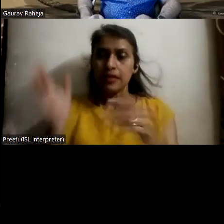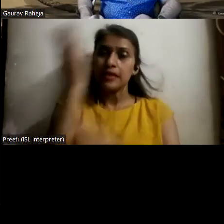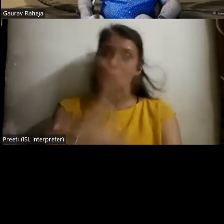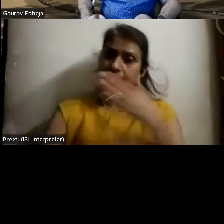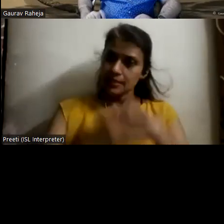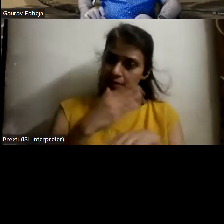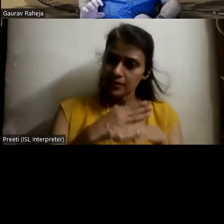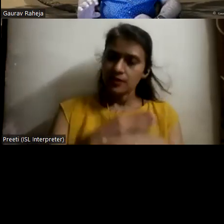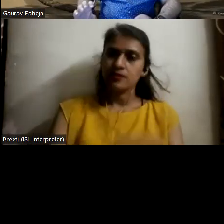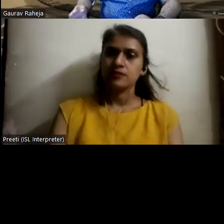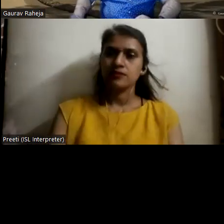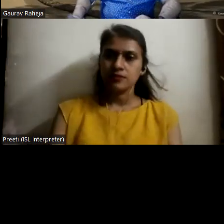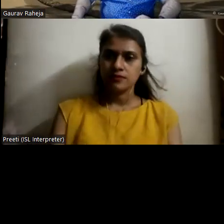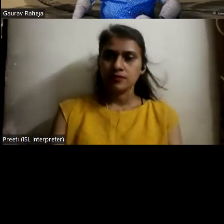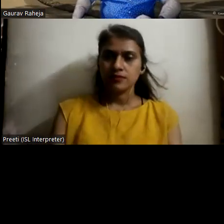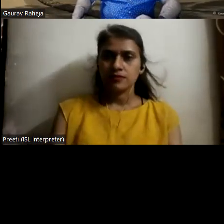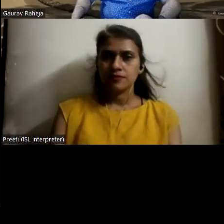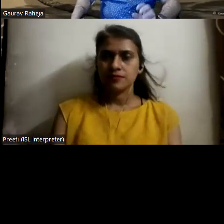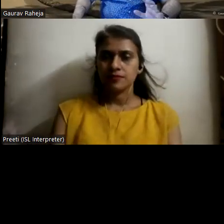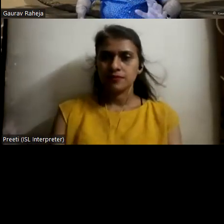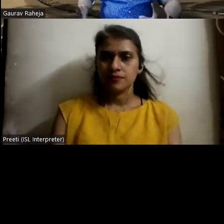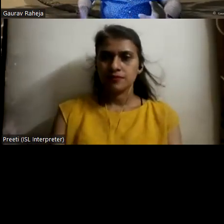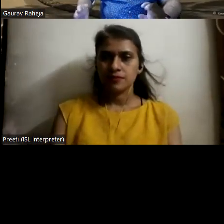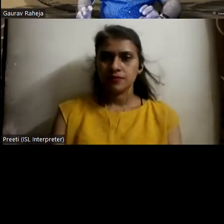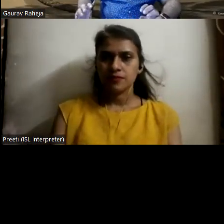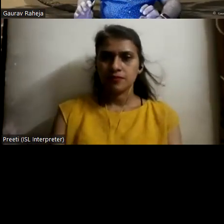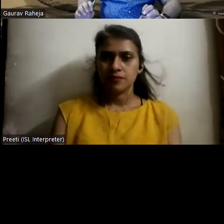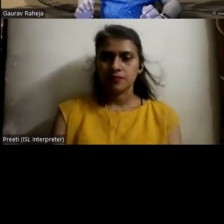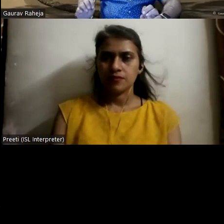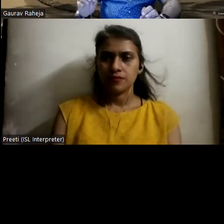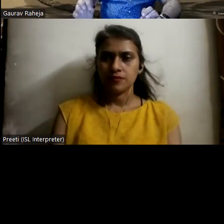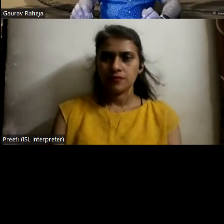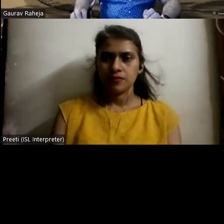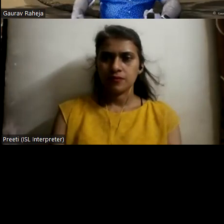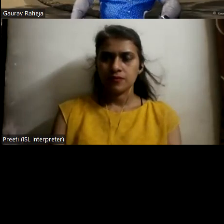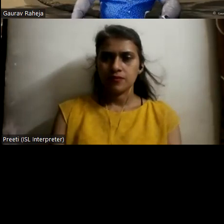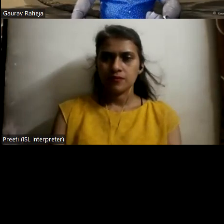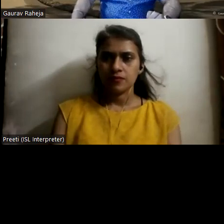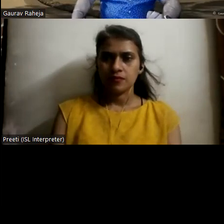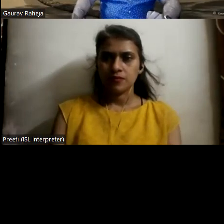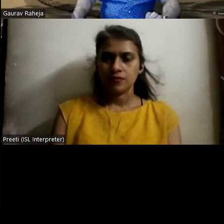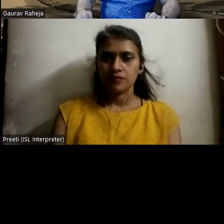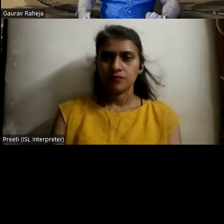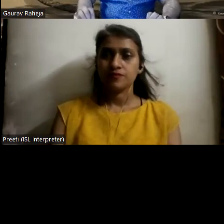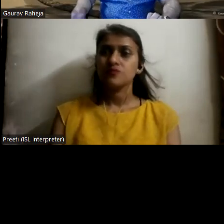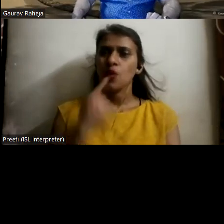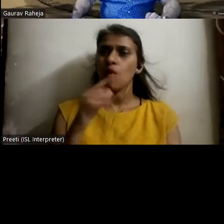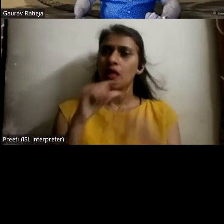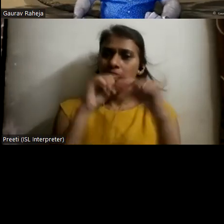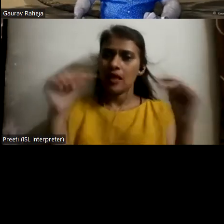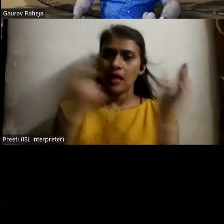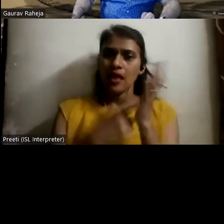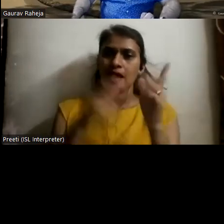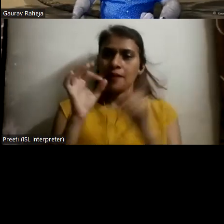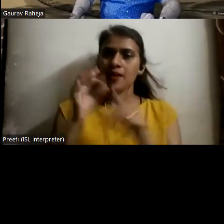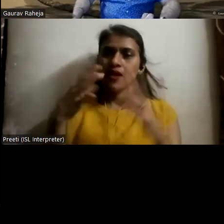disabilities. And it is also saying if people violate the law, they will be prosecuted under the